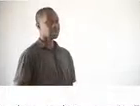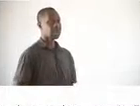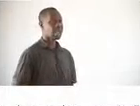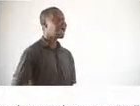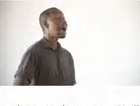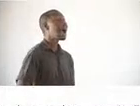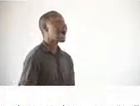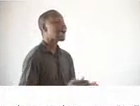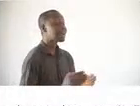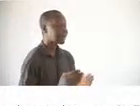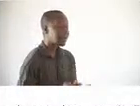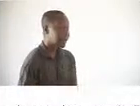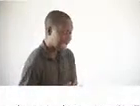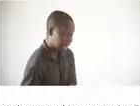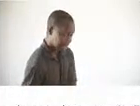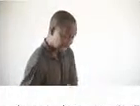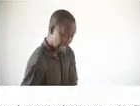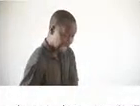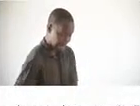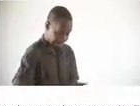at the right hand margin.